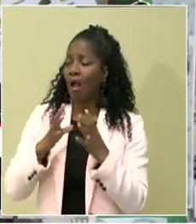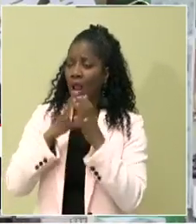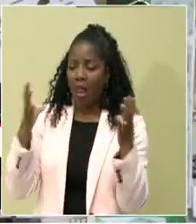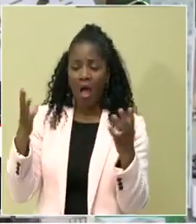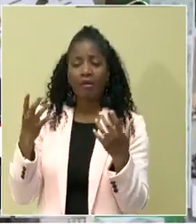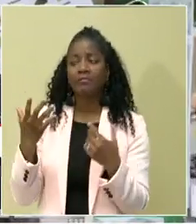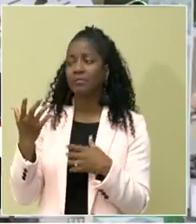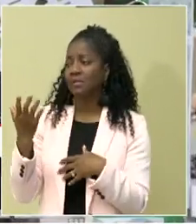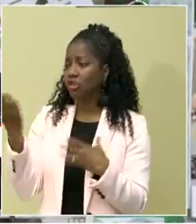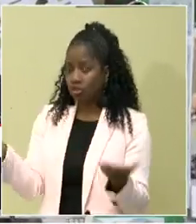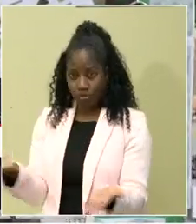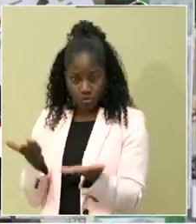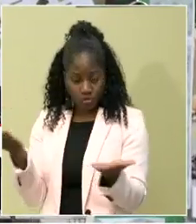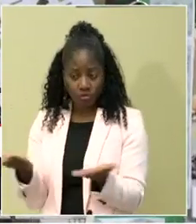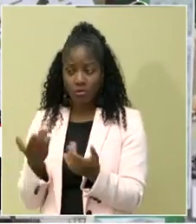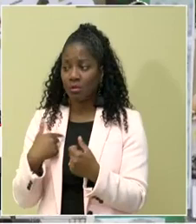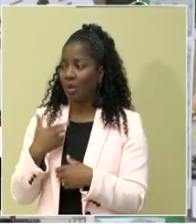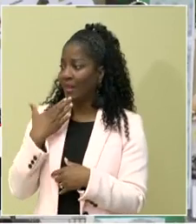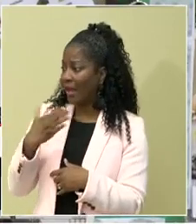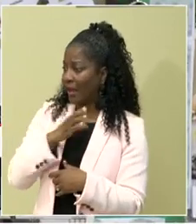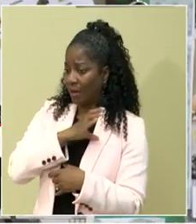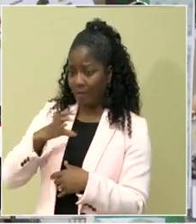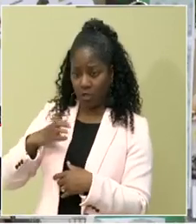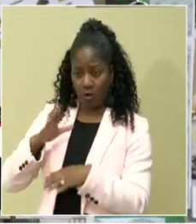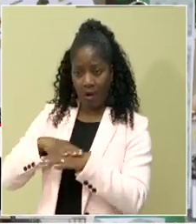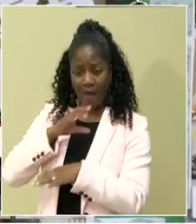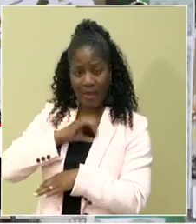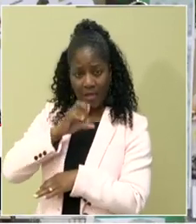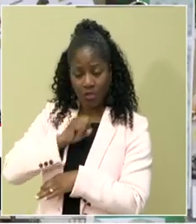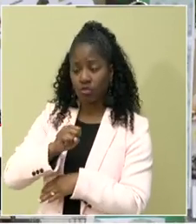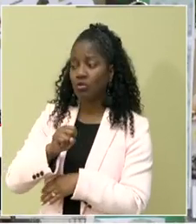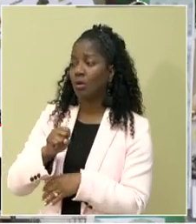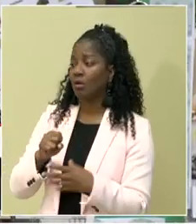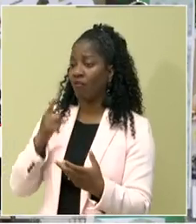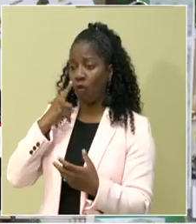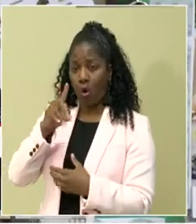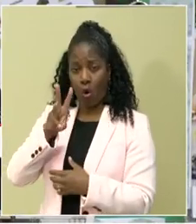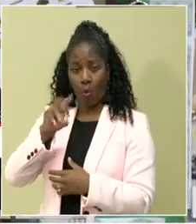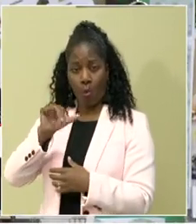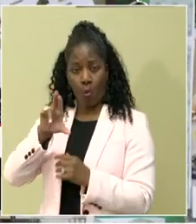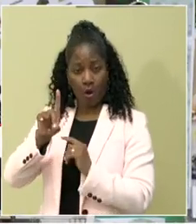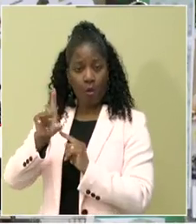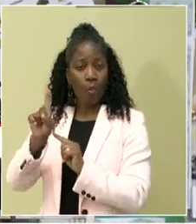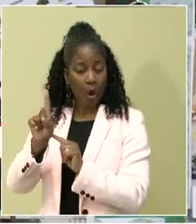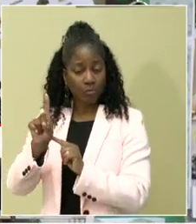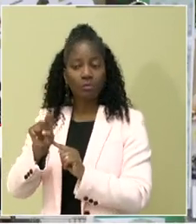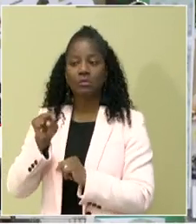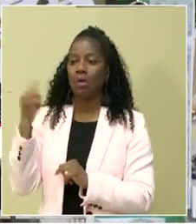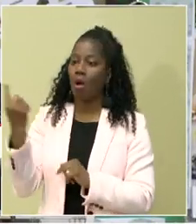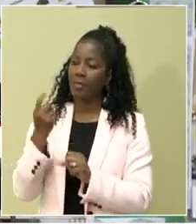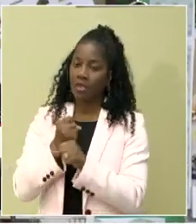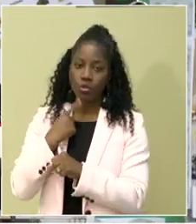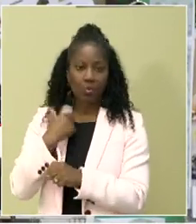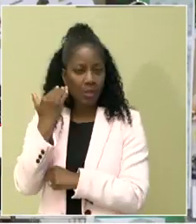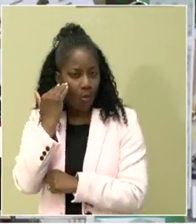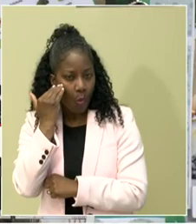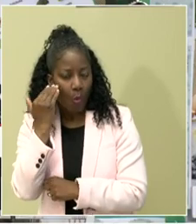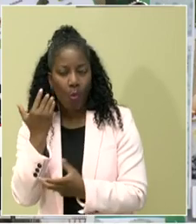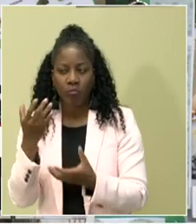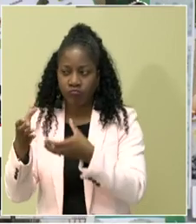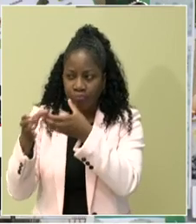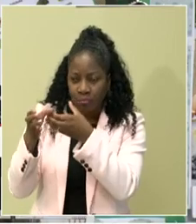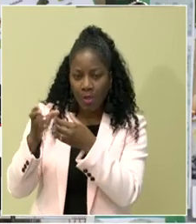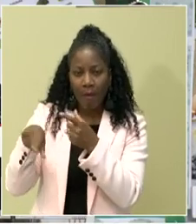very much we thank our Commissioner on Aging for Ward 1, who ensures that we are in the know and that we have